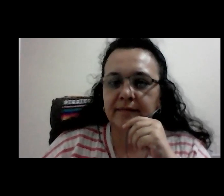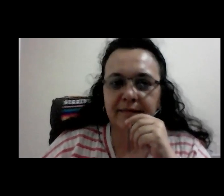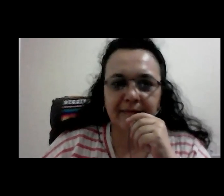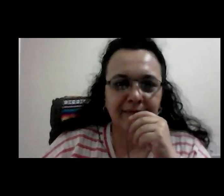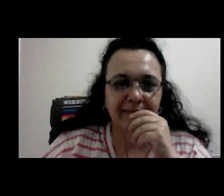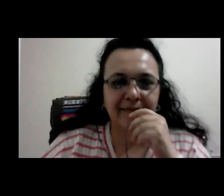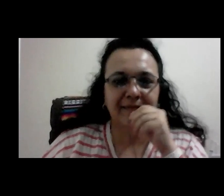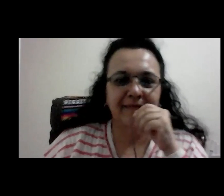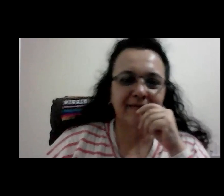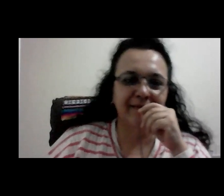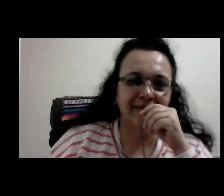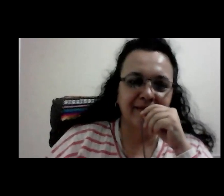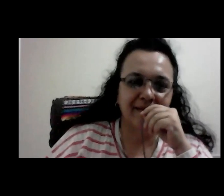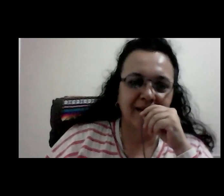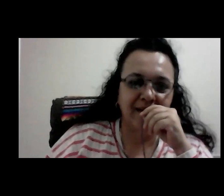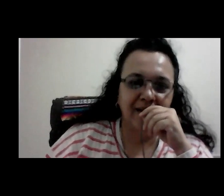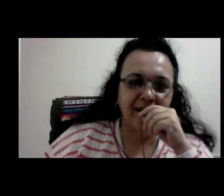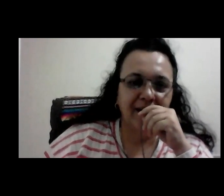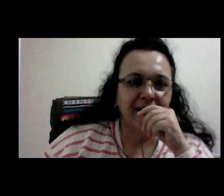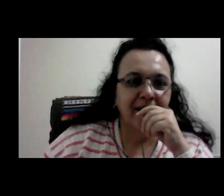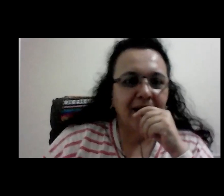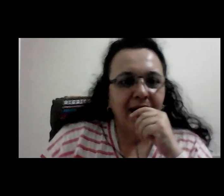Good evening.